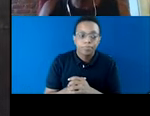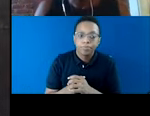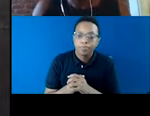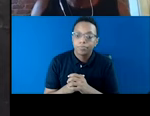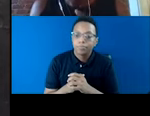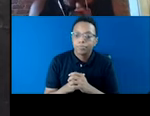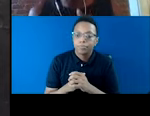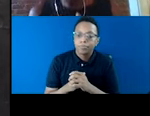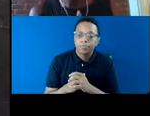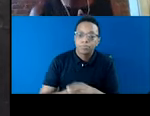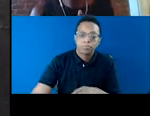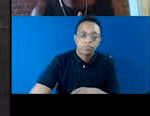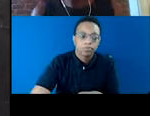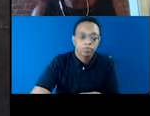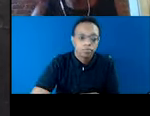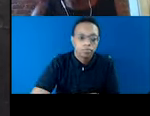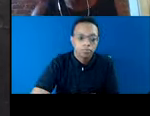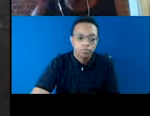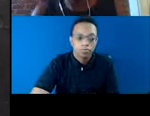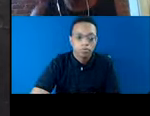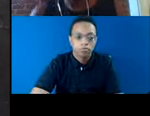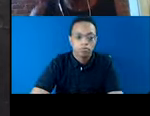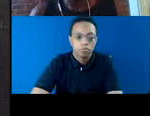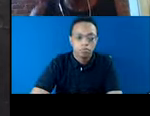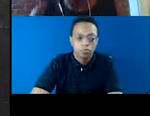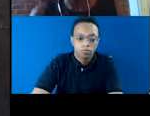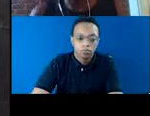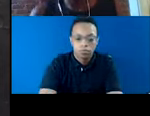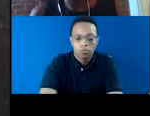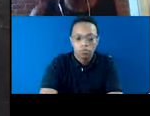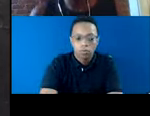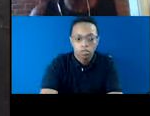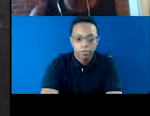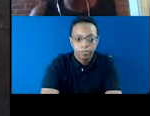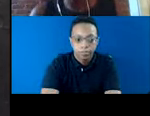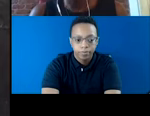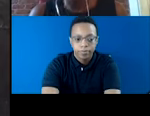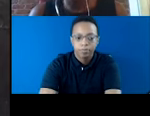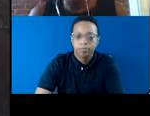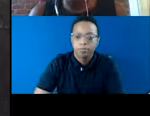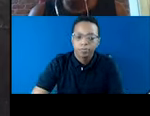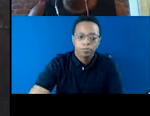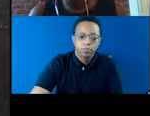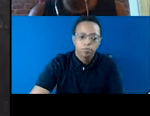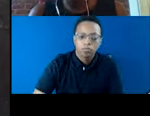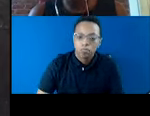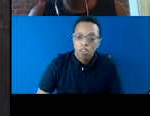So now what I would like for us to do is to spend